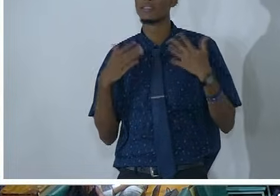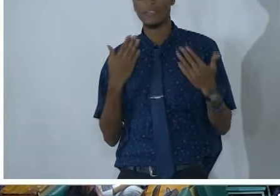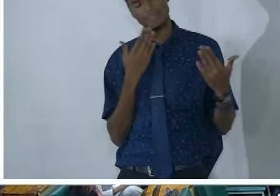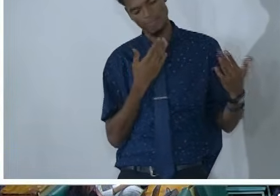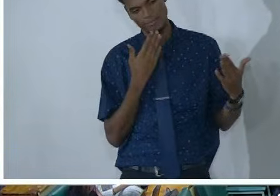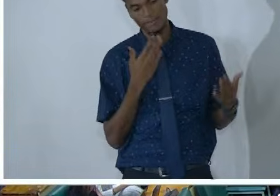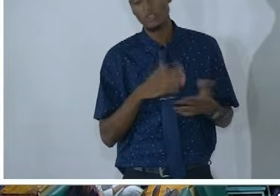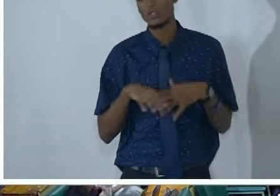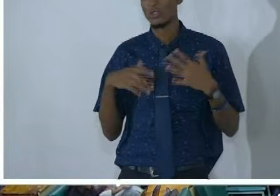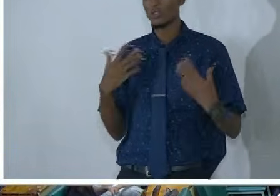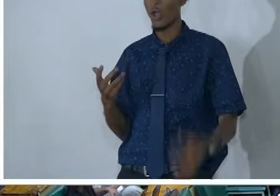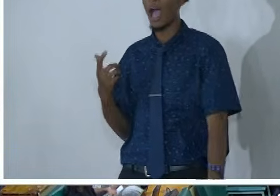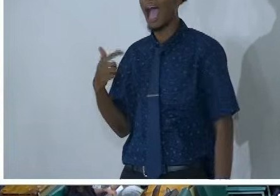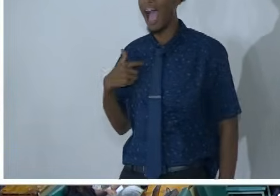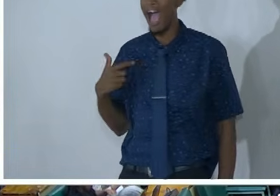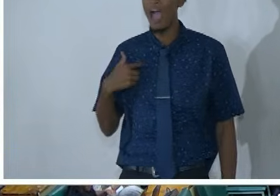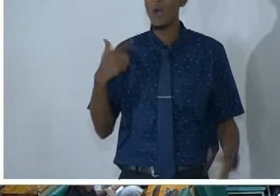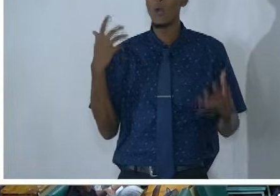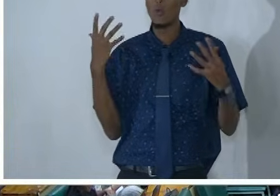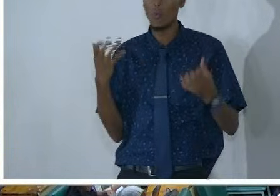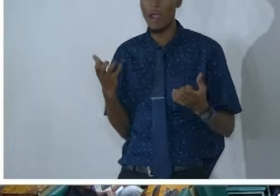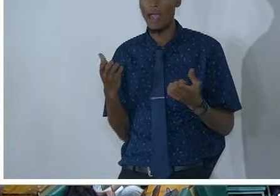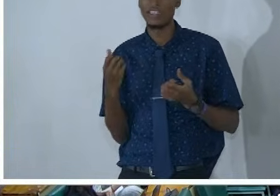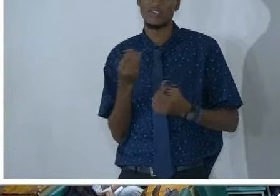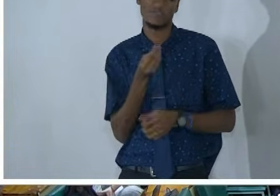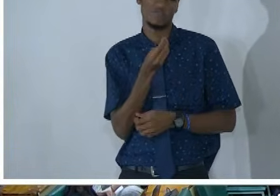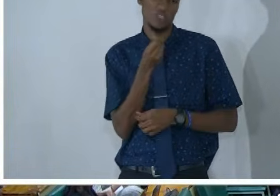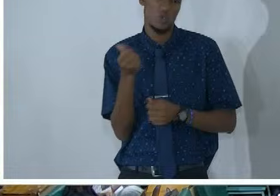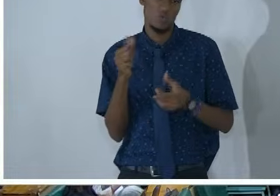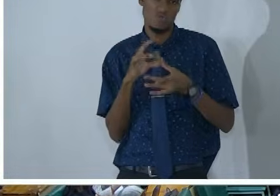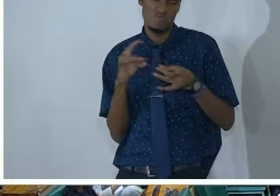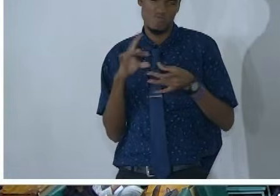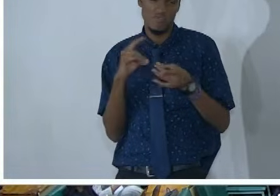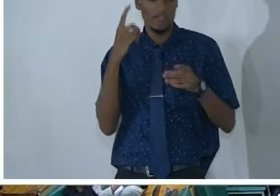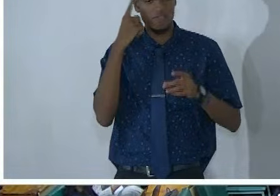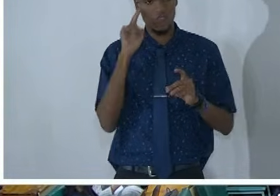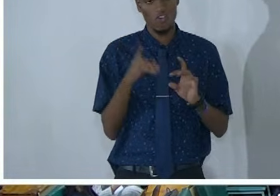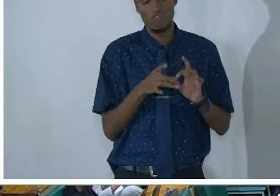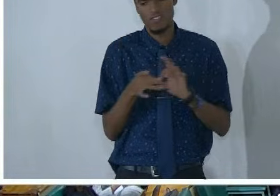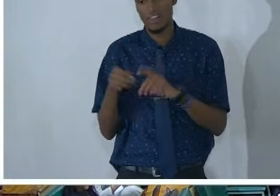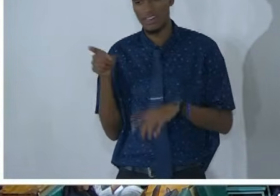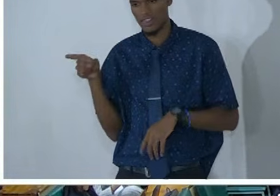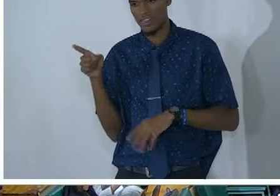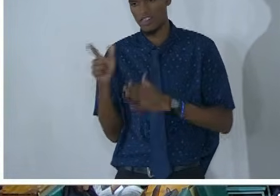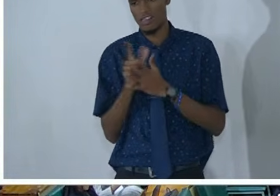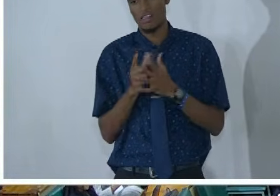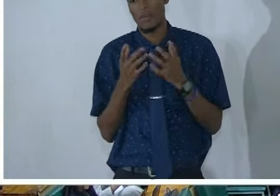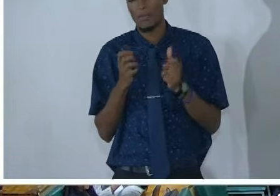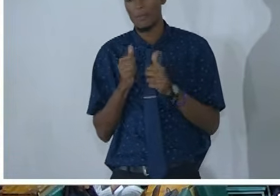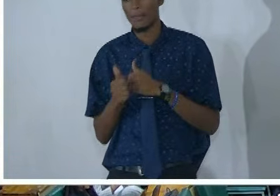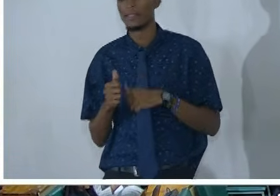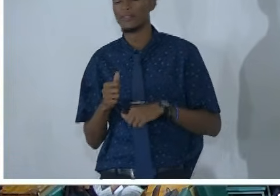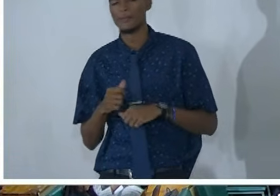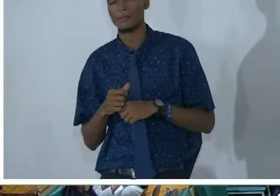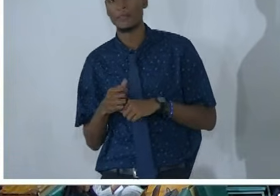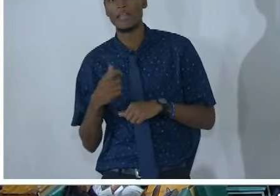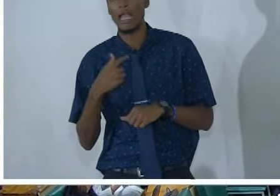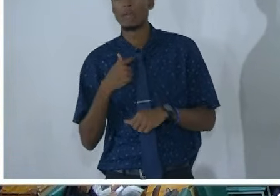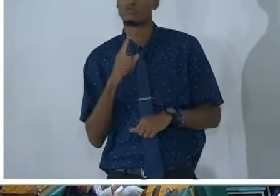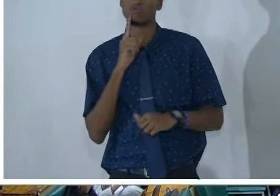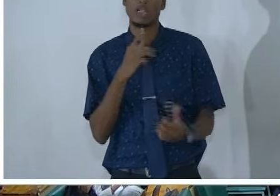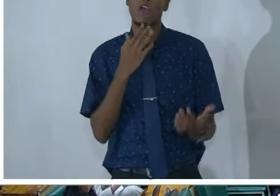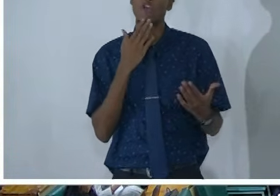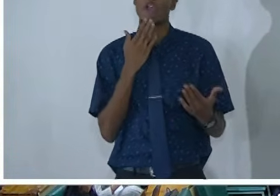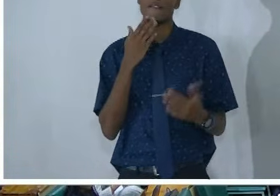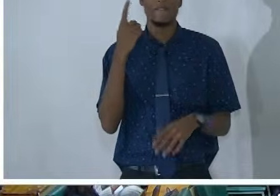Mr. Speaker, I had wanted to make just a few comments in relation to this bill. And I am grateful for